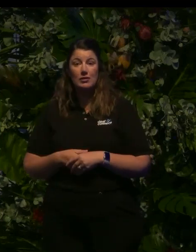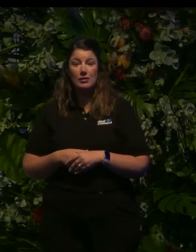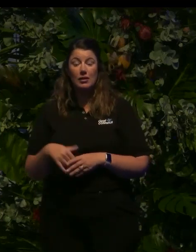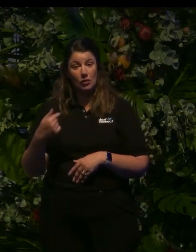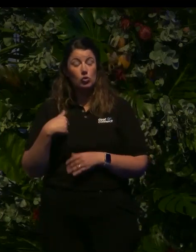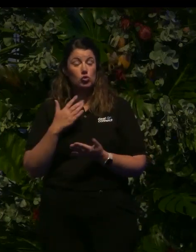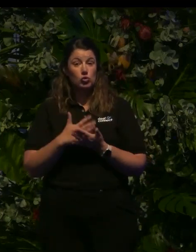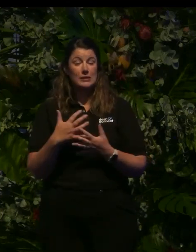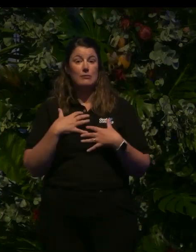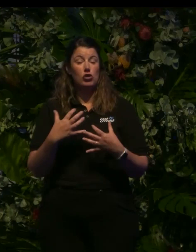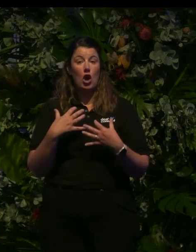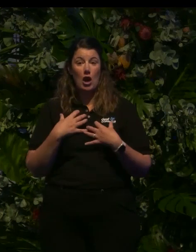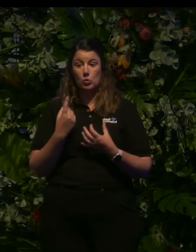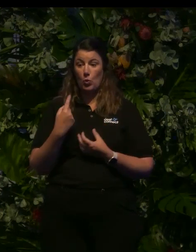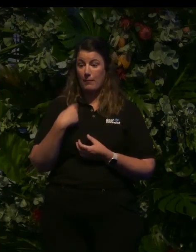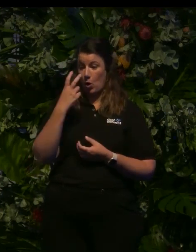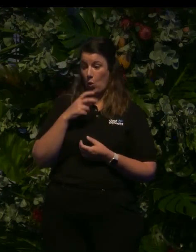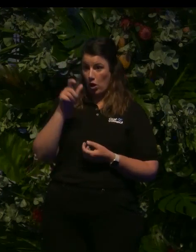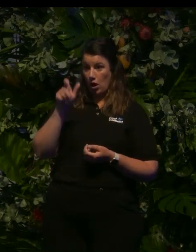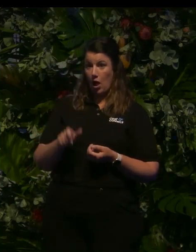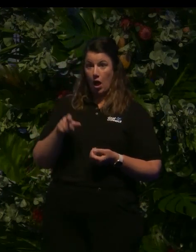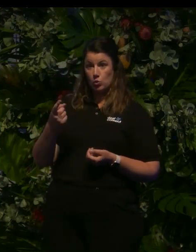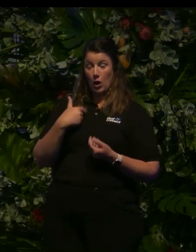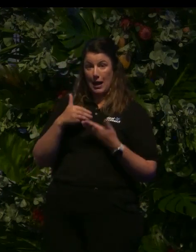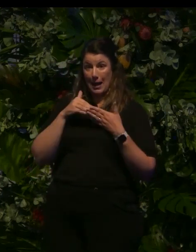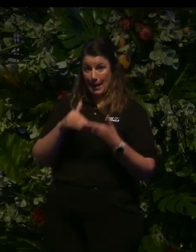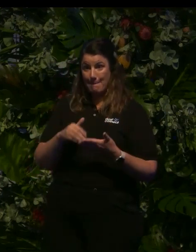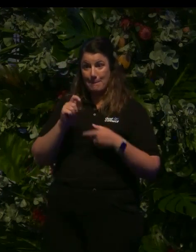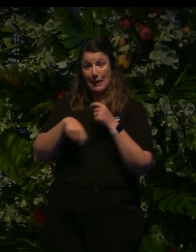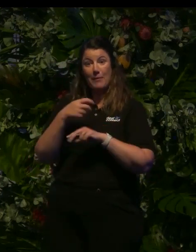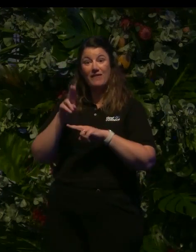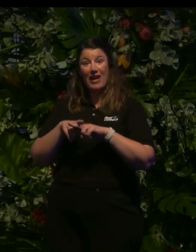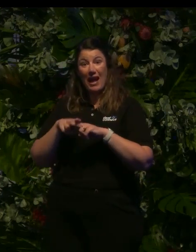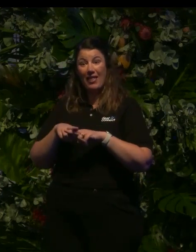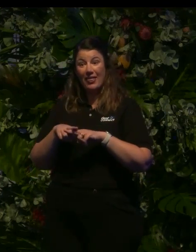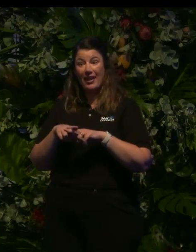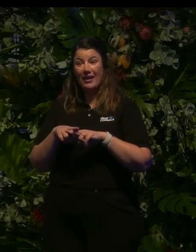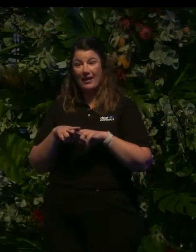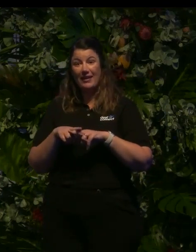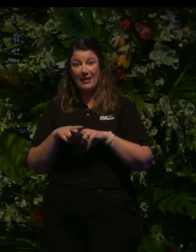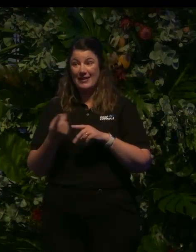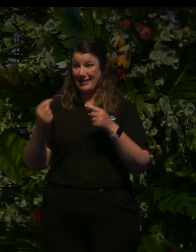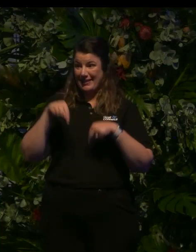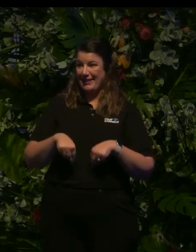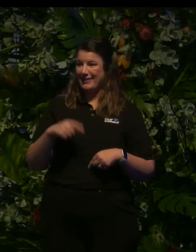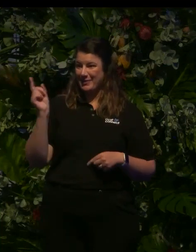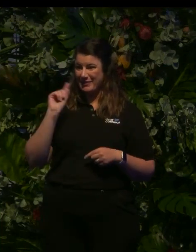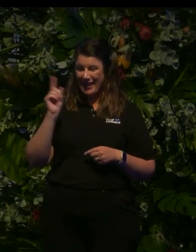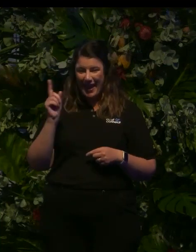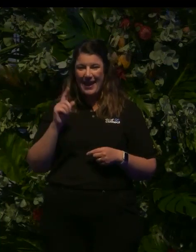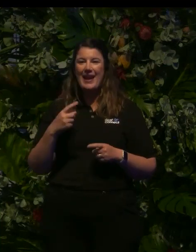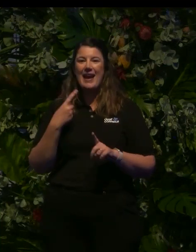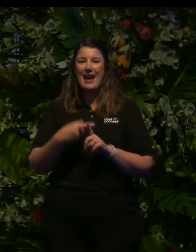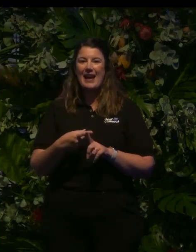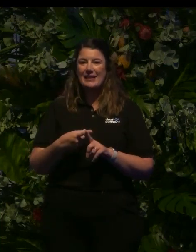quite surprised that one of my old clients, who I helped become a dad, is in the audience today. And that